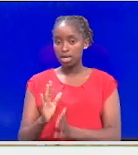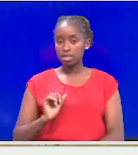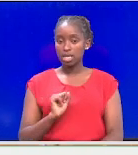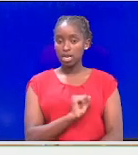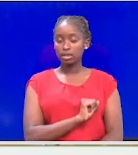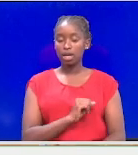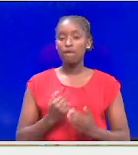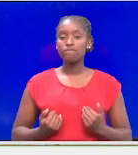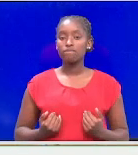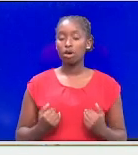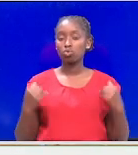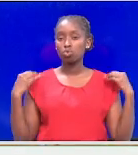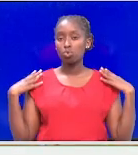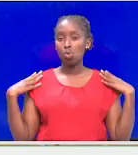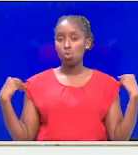exercise